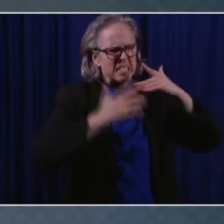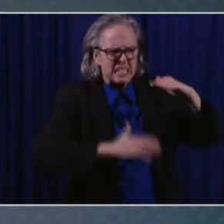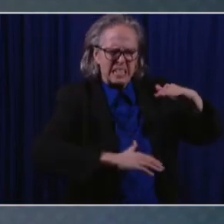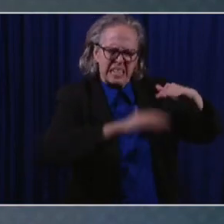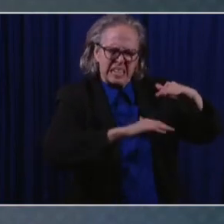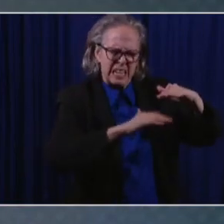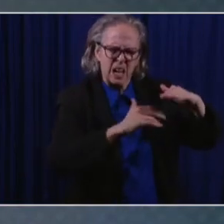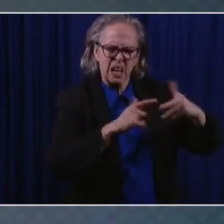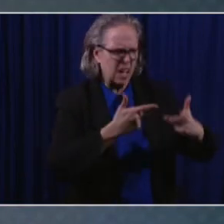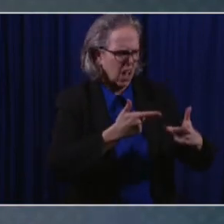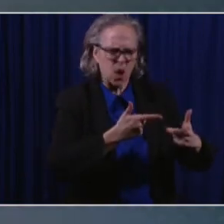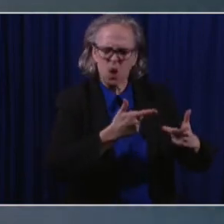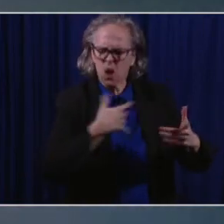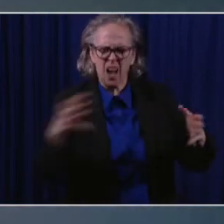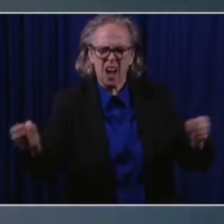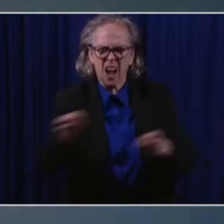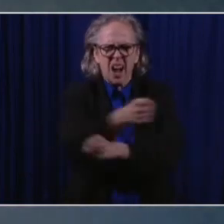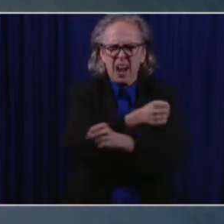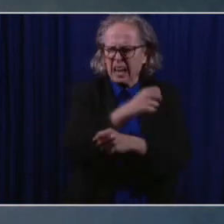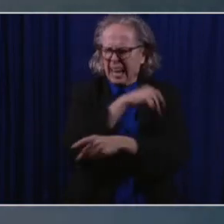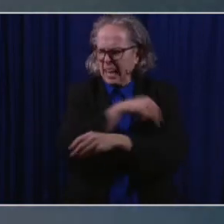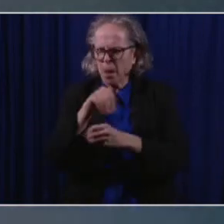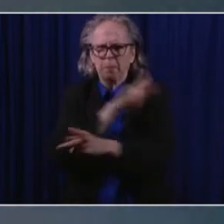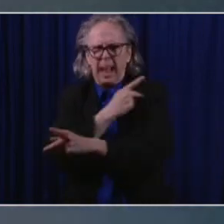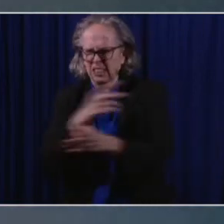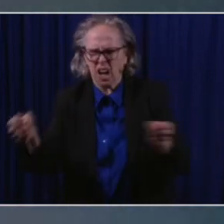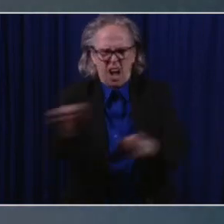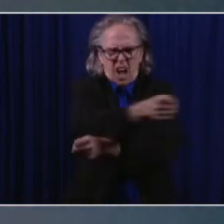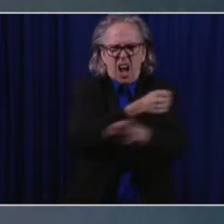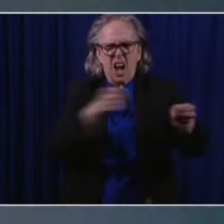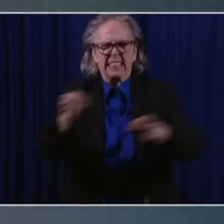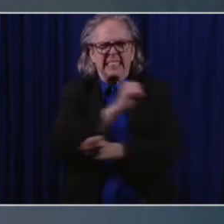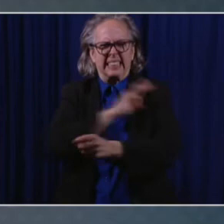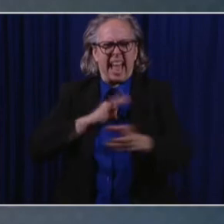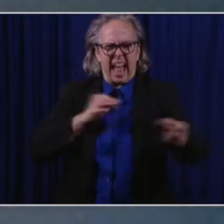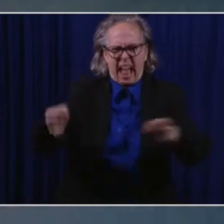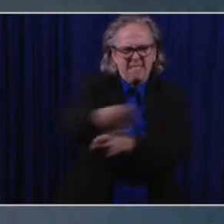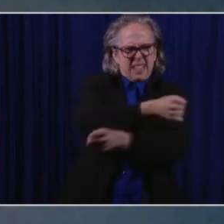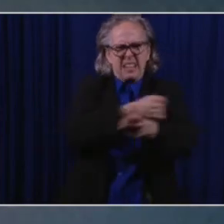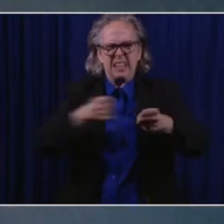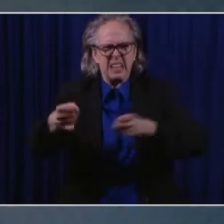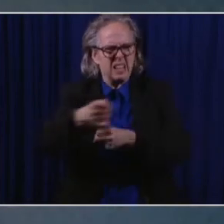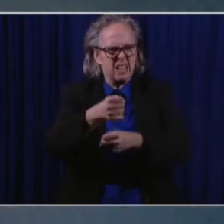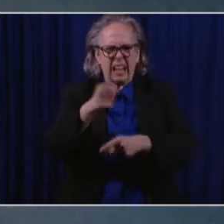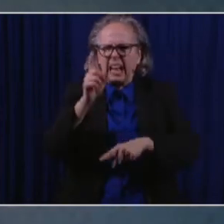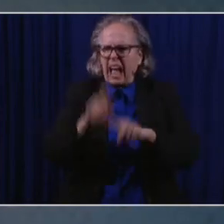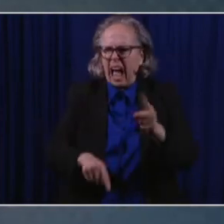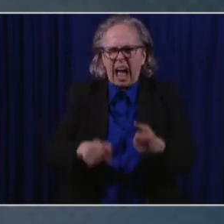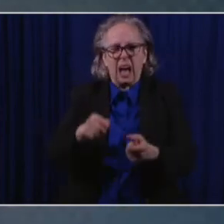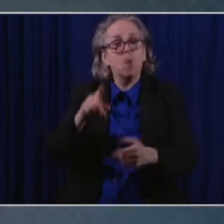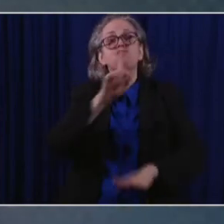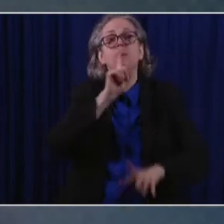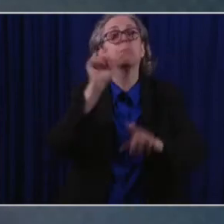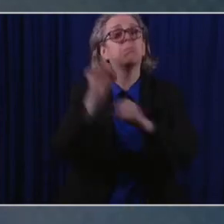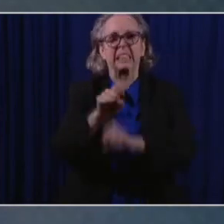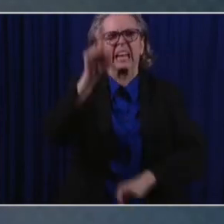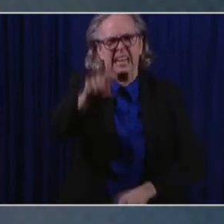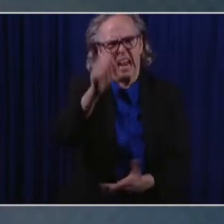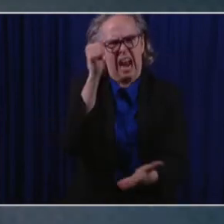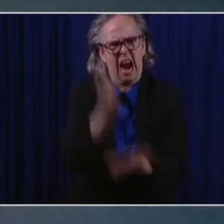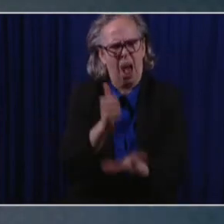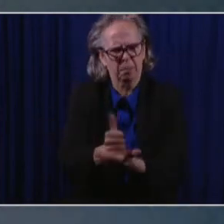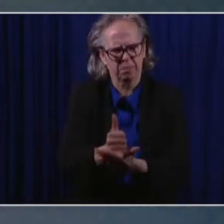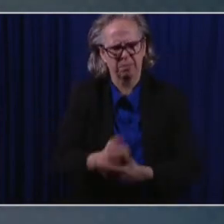that we need your help in terms of trying to prevent our caregivers from being sick and being off work. We need everybody to